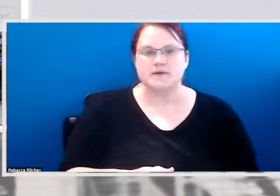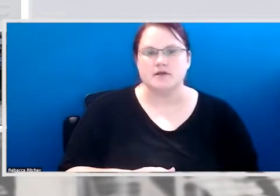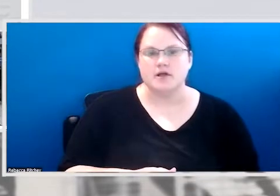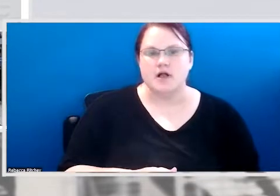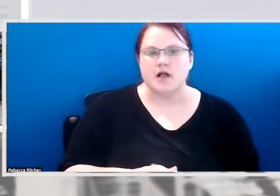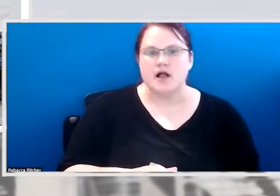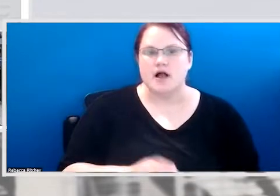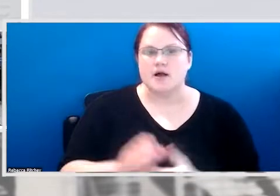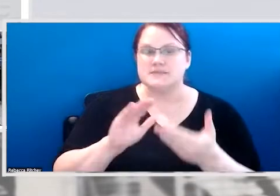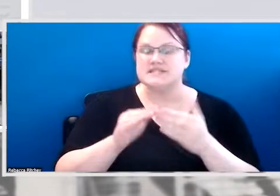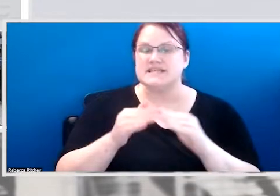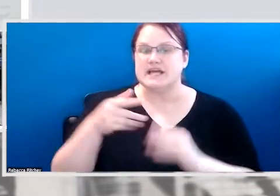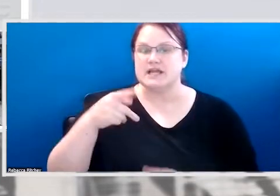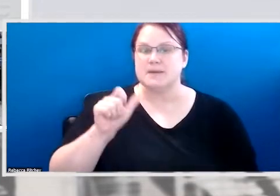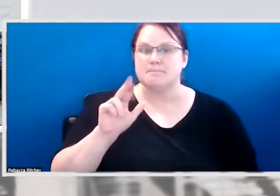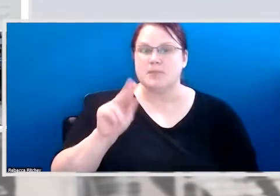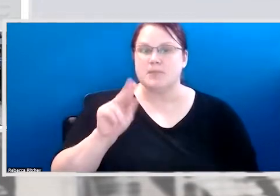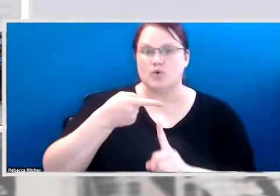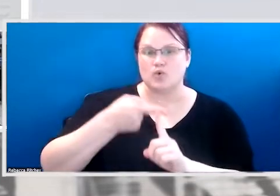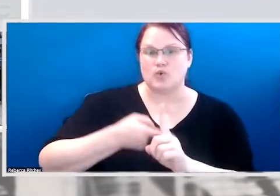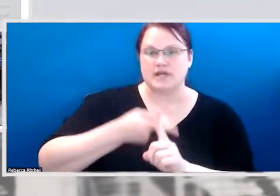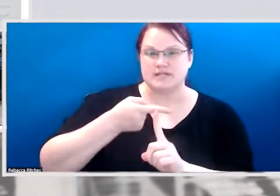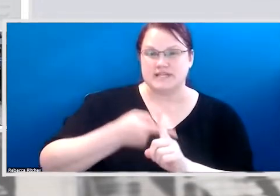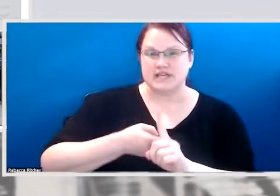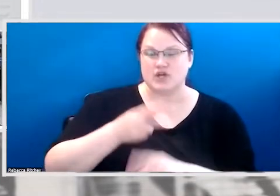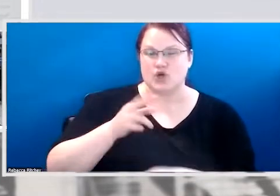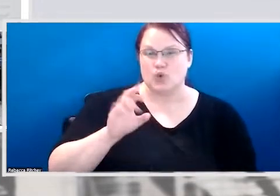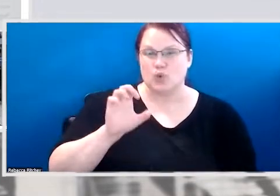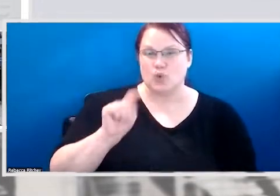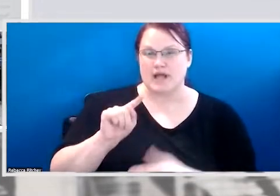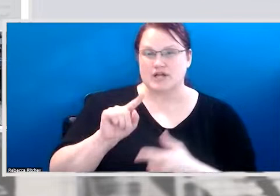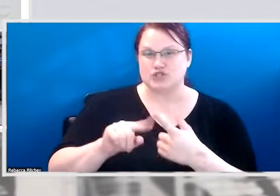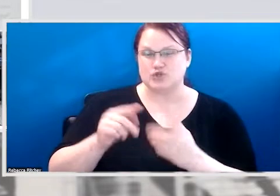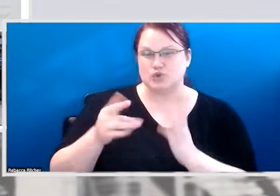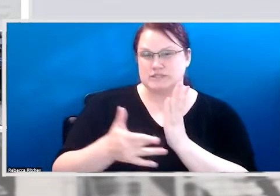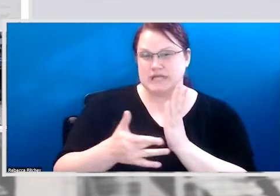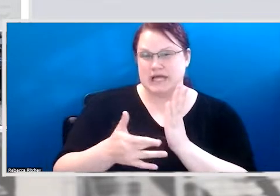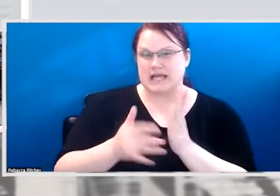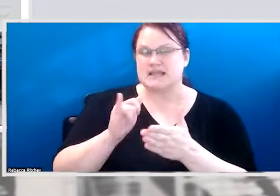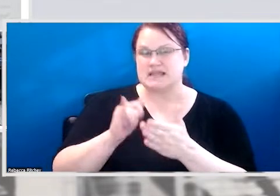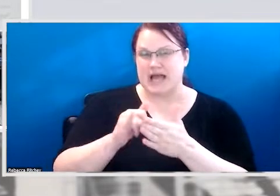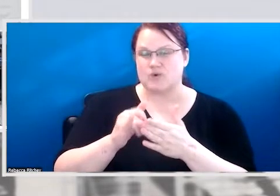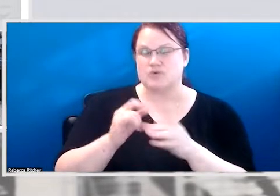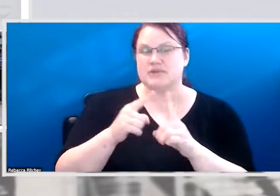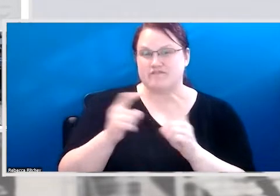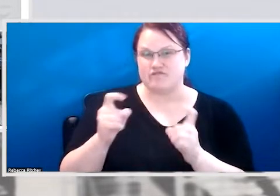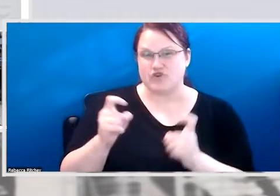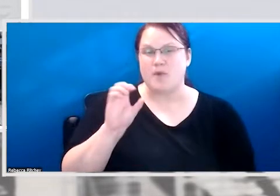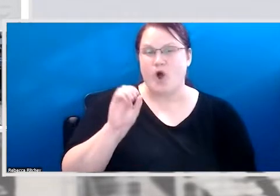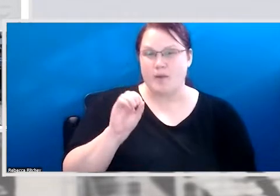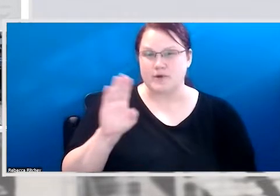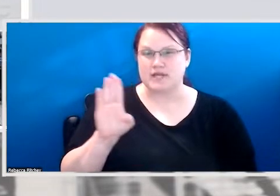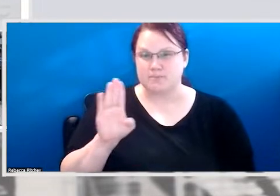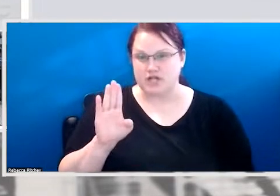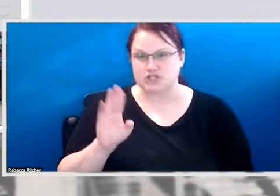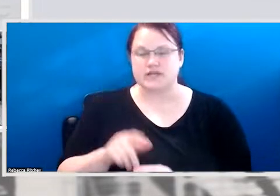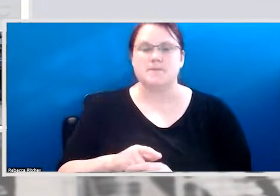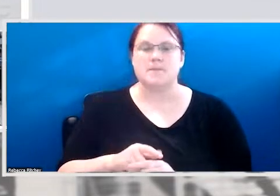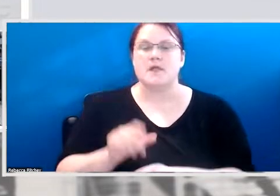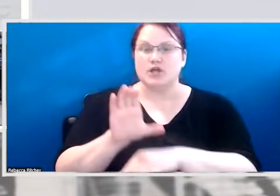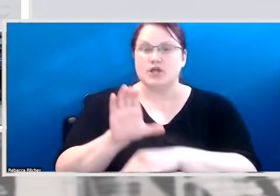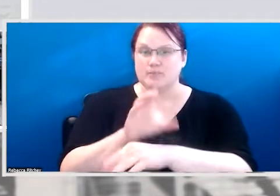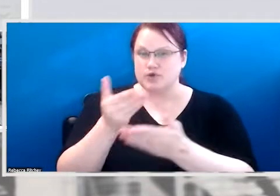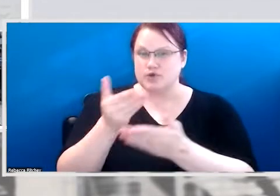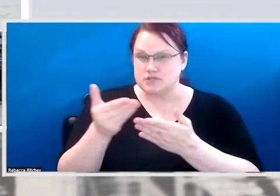is running the amazing Rec to Tech programs like this one in Paulson, that would come out of the operating budget. So the computer